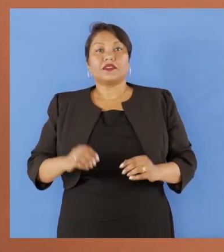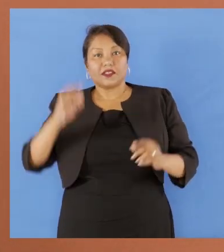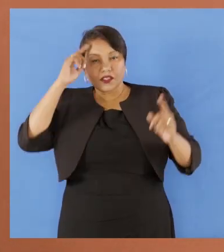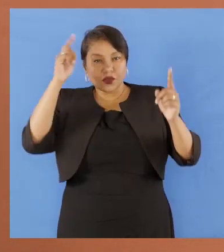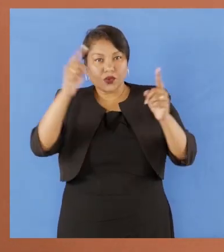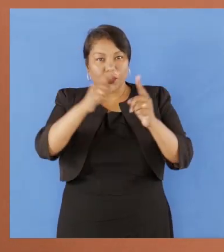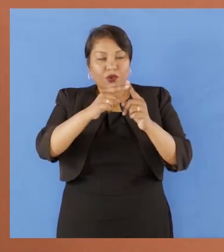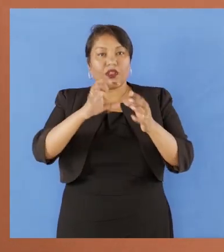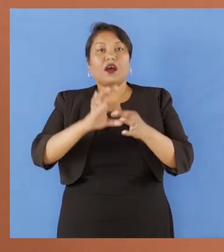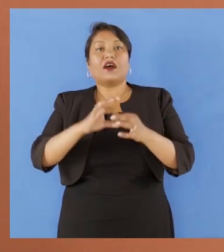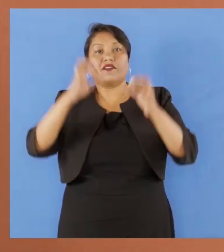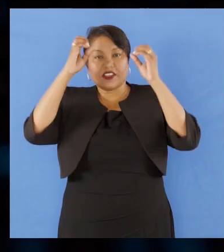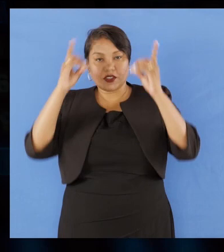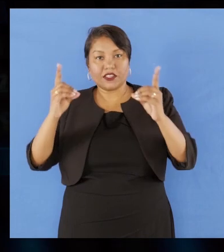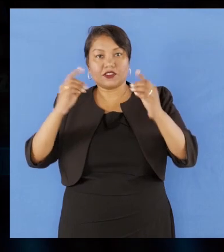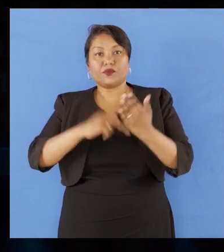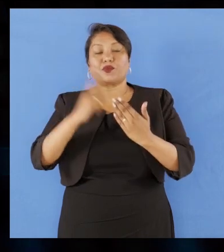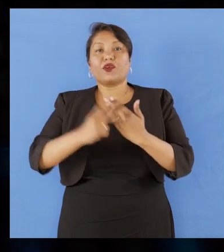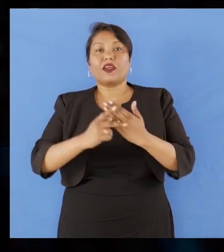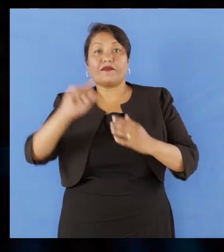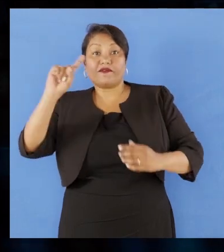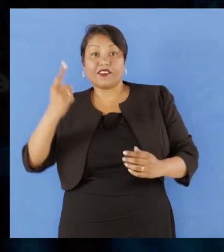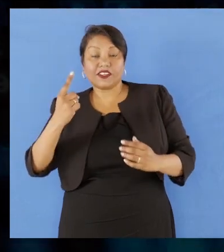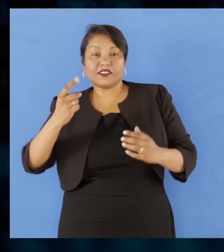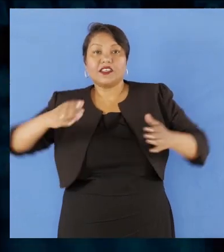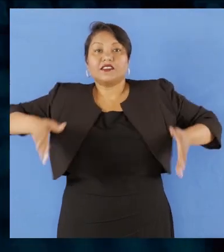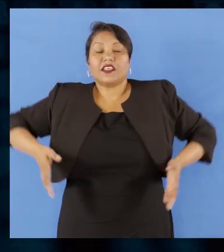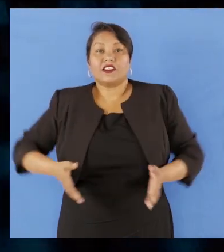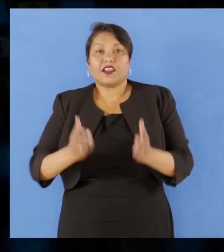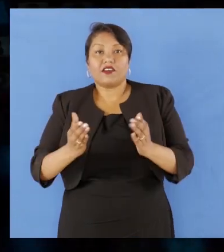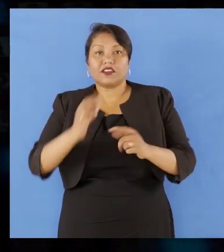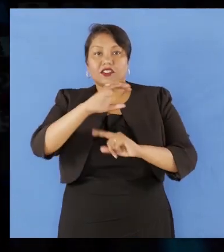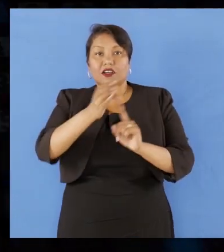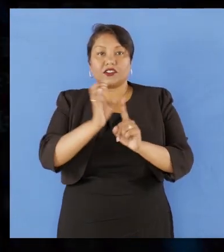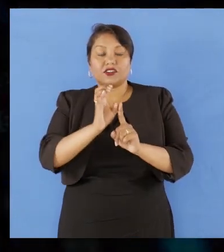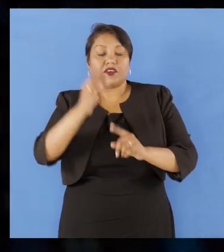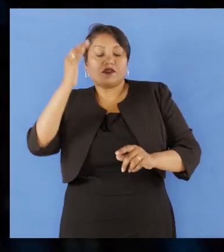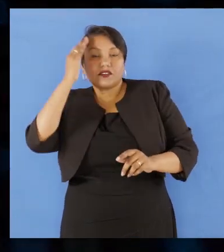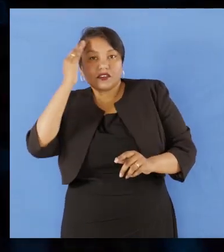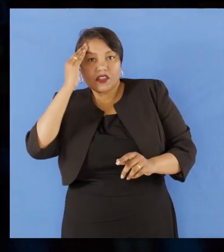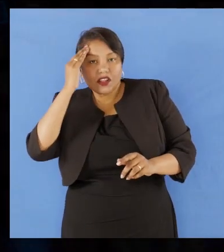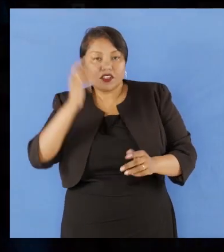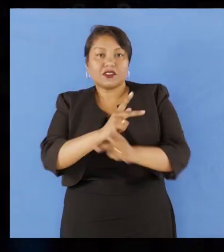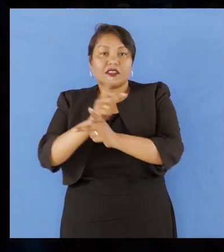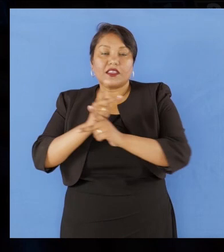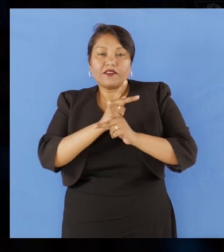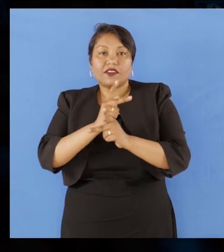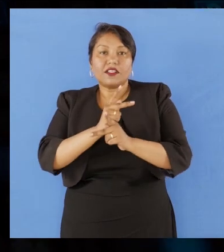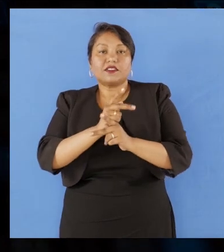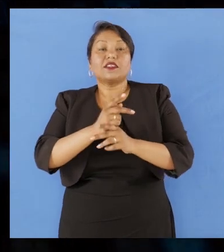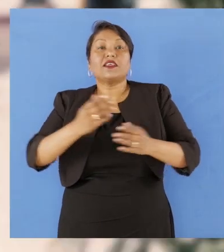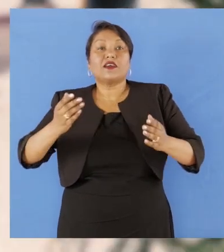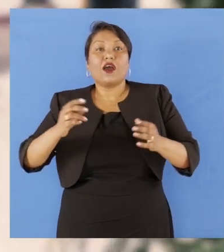The objectives of the campaign are: 1, to inculcate a culture of alertness and carefulness among